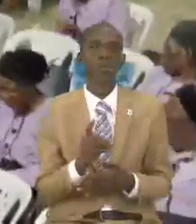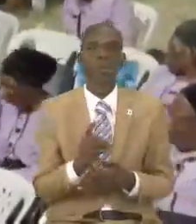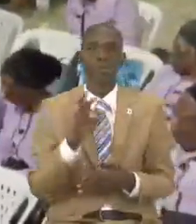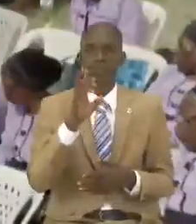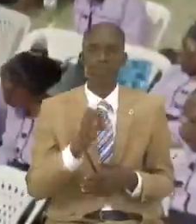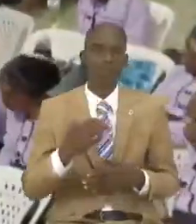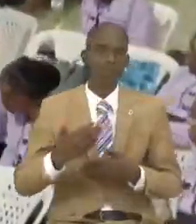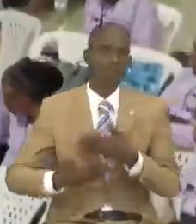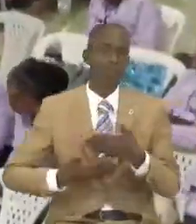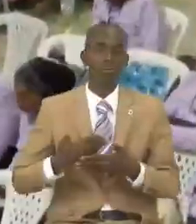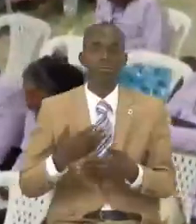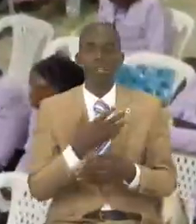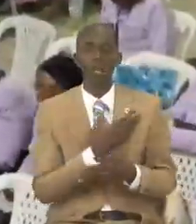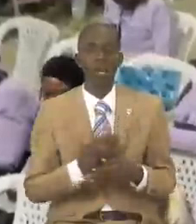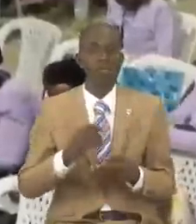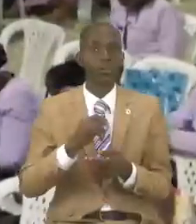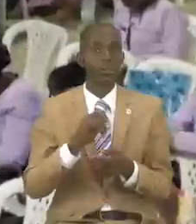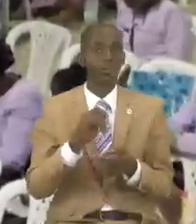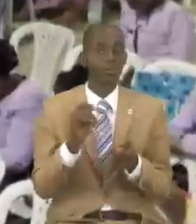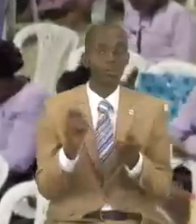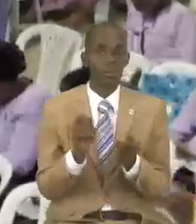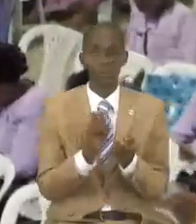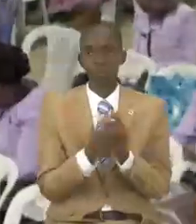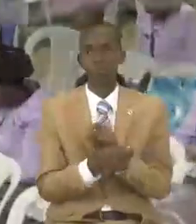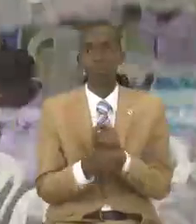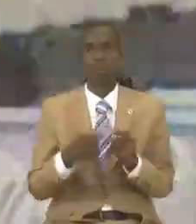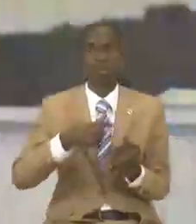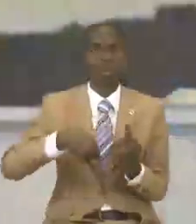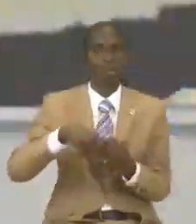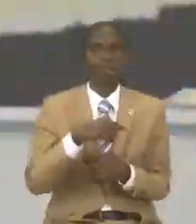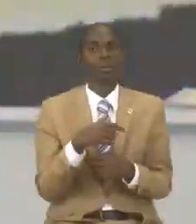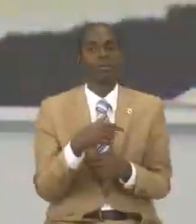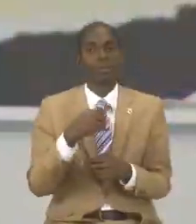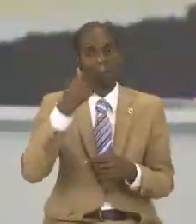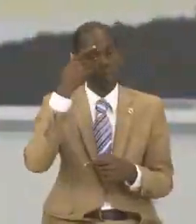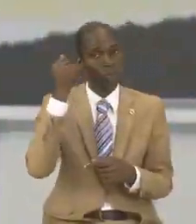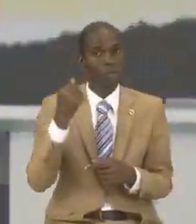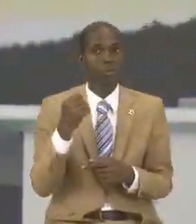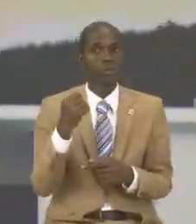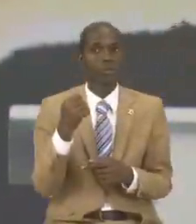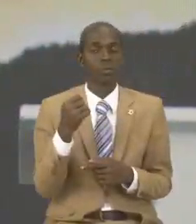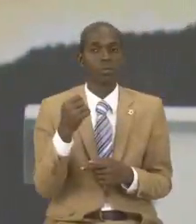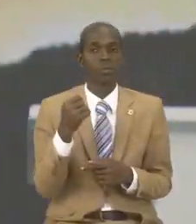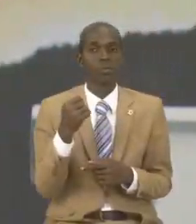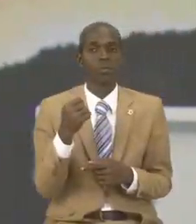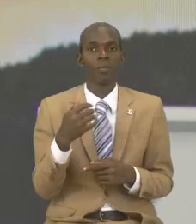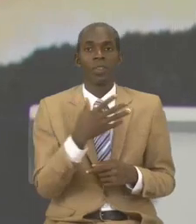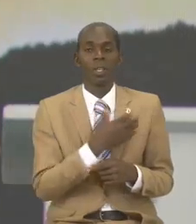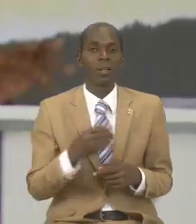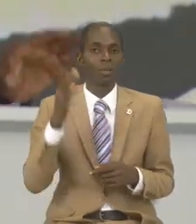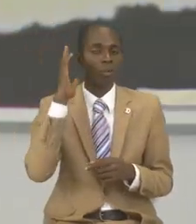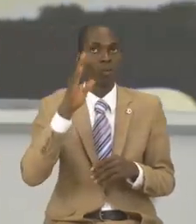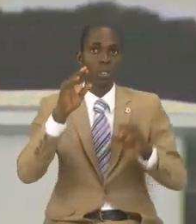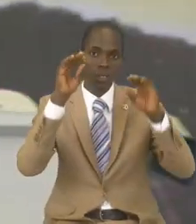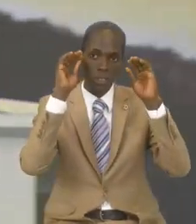regenerated, turned around. If for the retreat, it comes to enlighten us and to educate us,